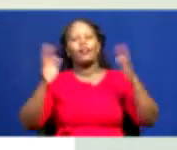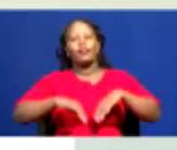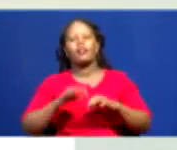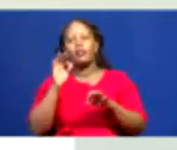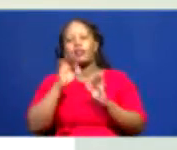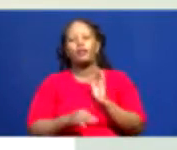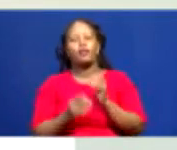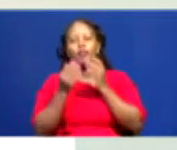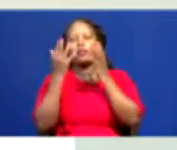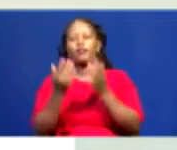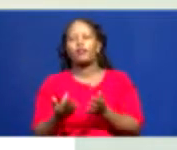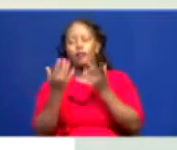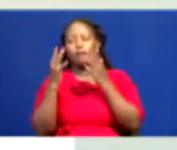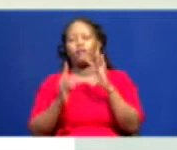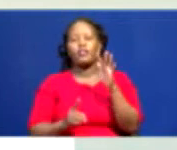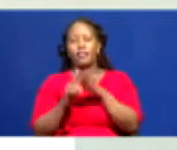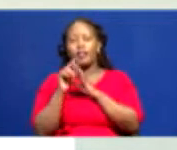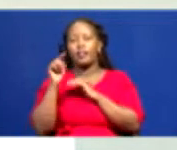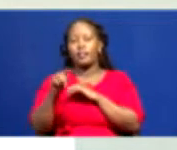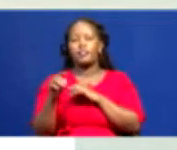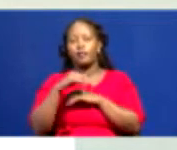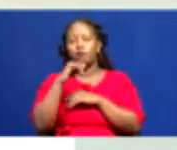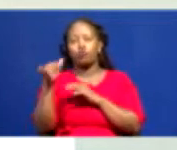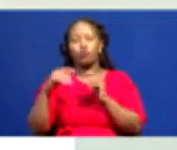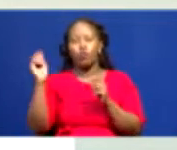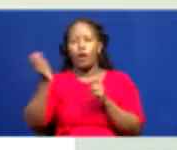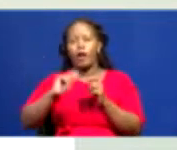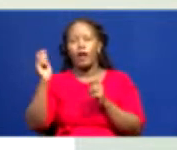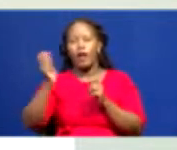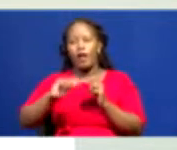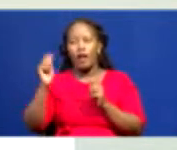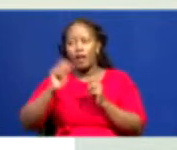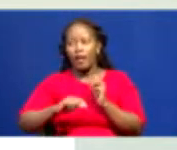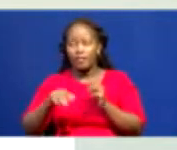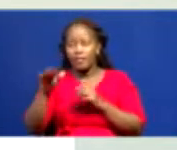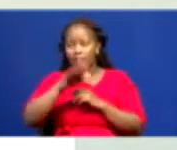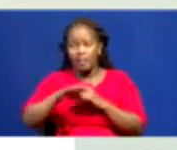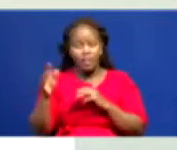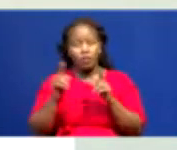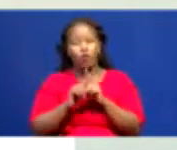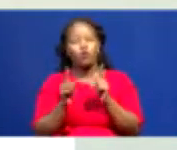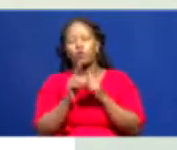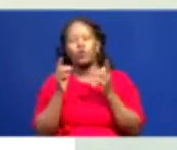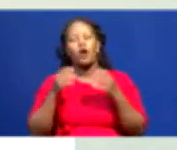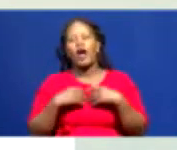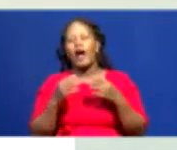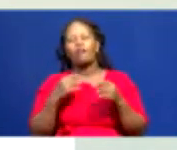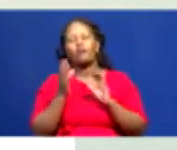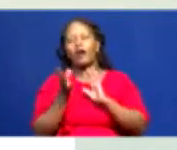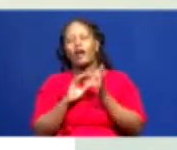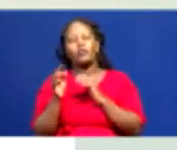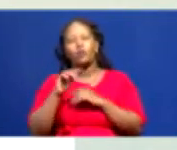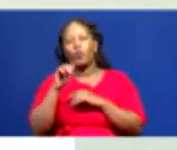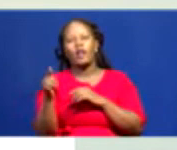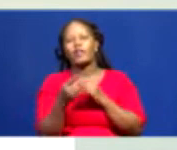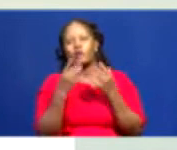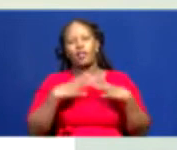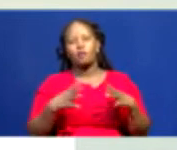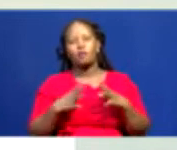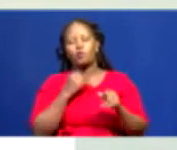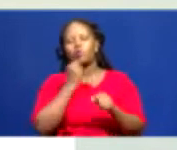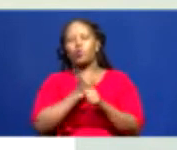actually started here in Juakali stalls that actually house about 1,000 traders dealing in